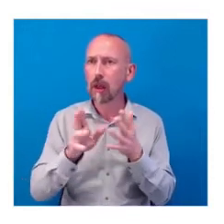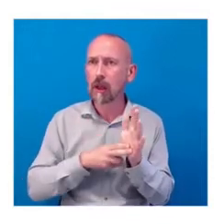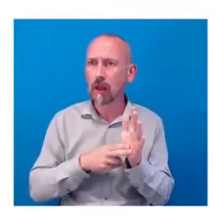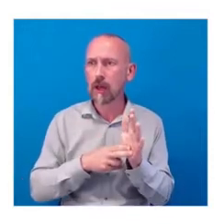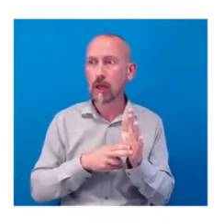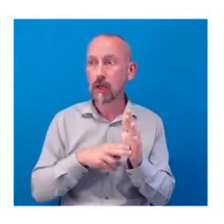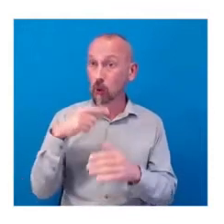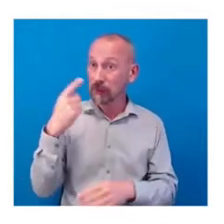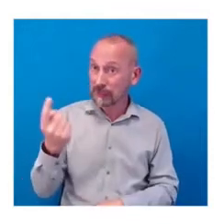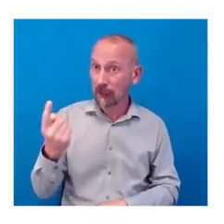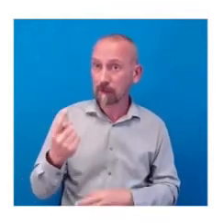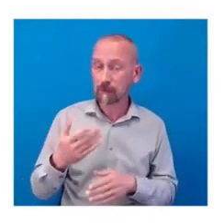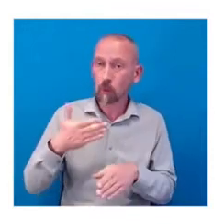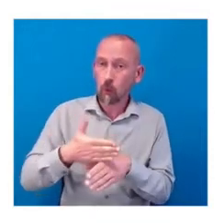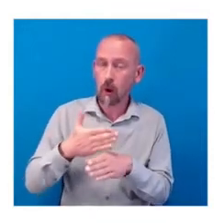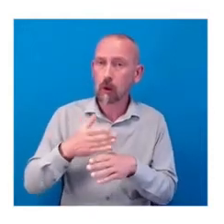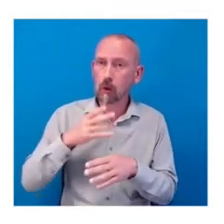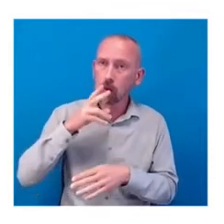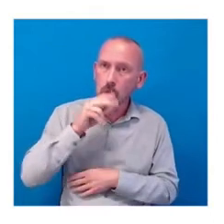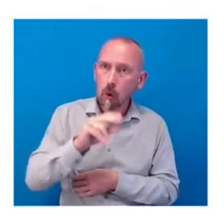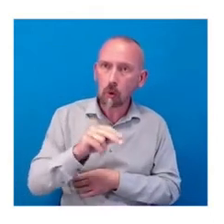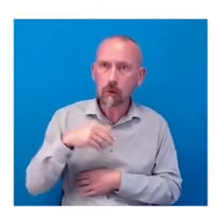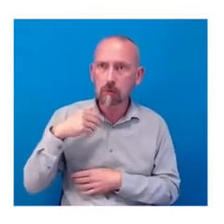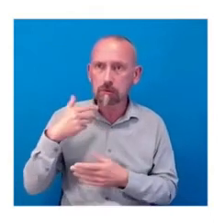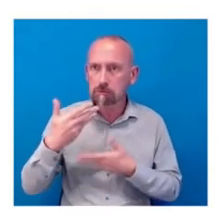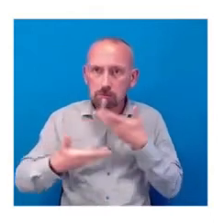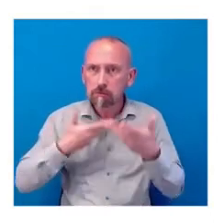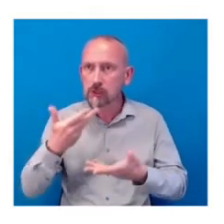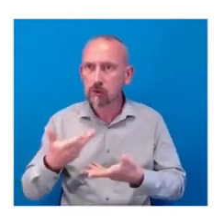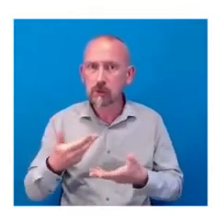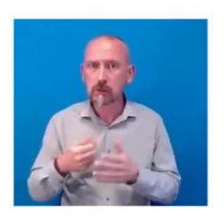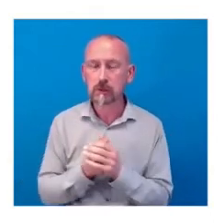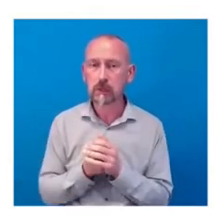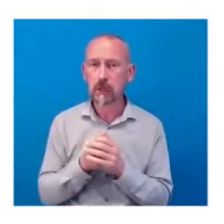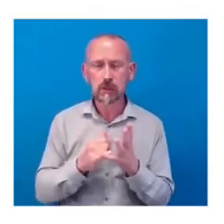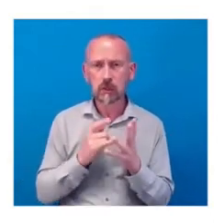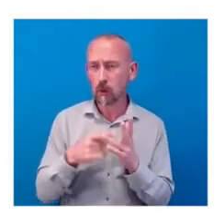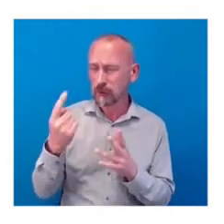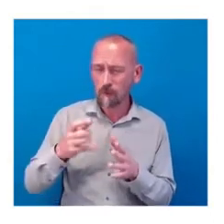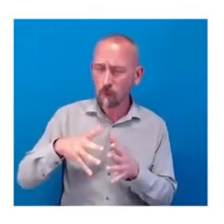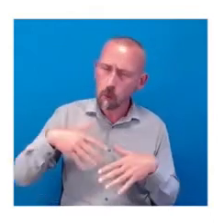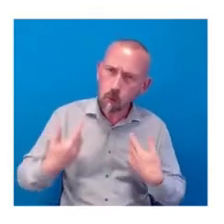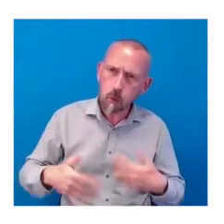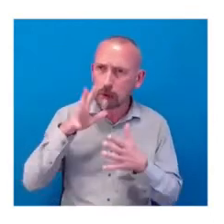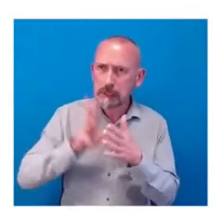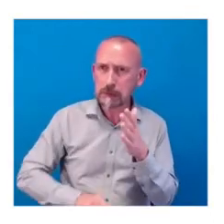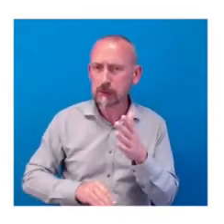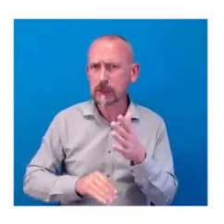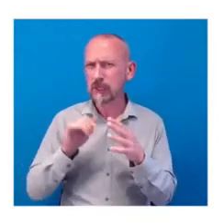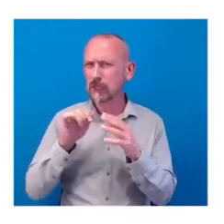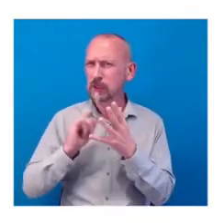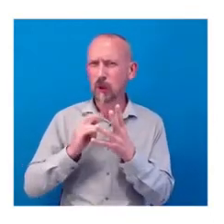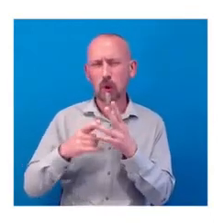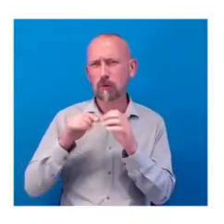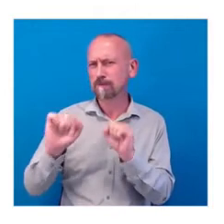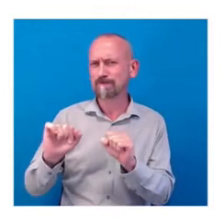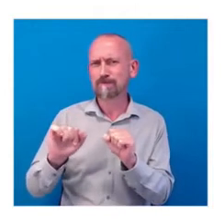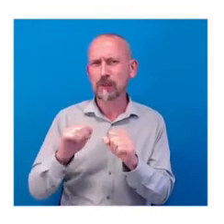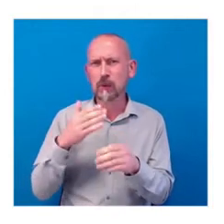had vast amount of experience. What do you think of the state of access services at ITV? What have been the highlights for you this